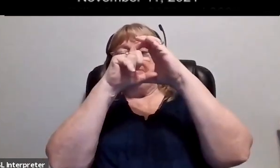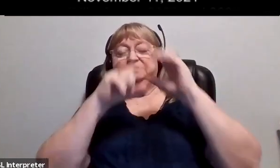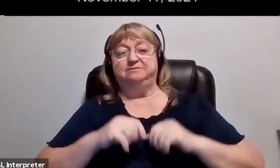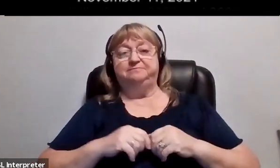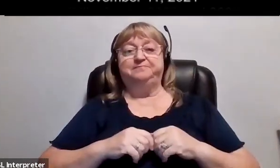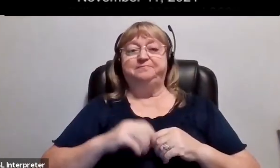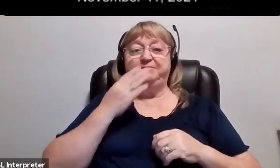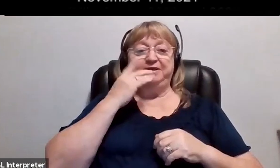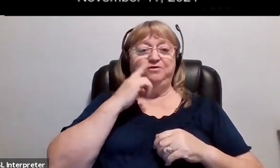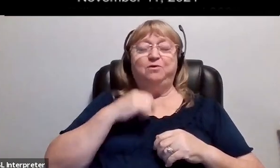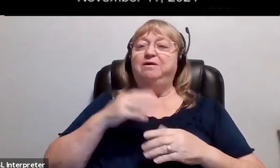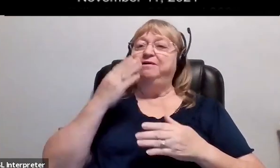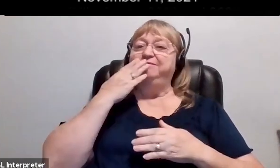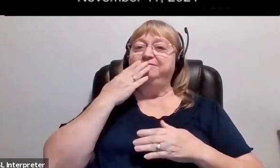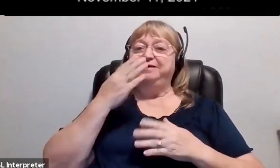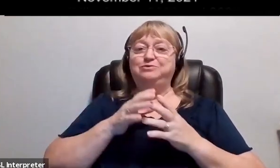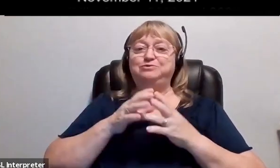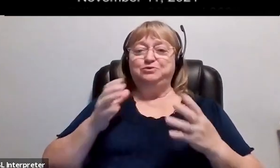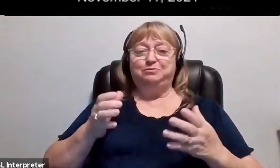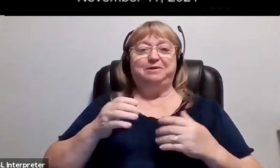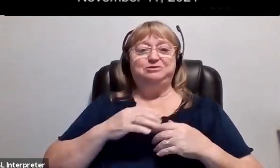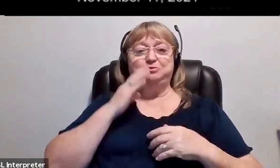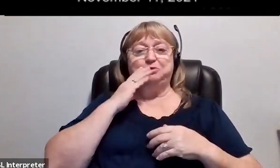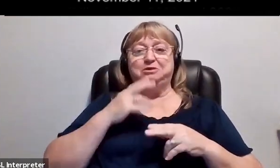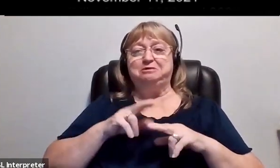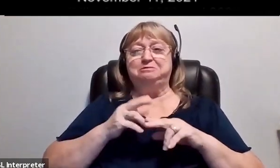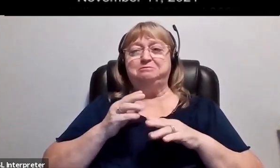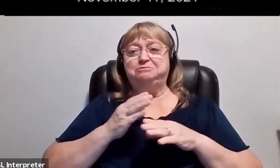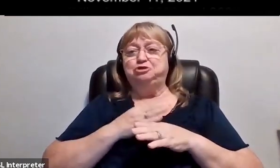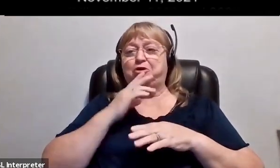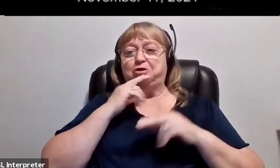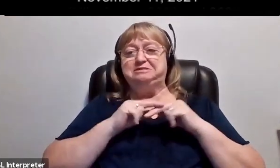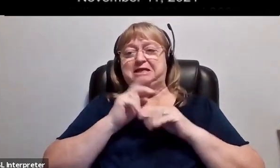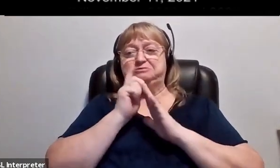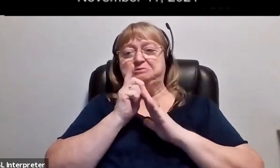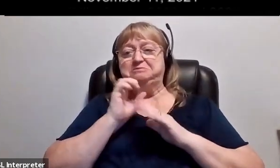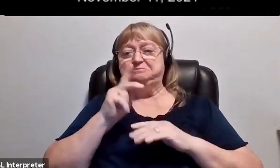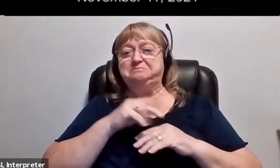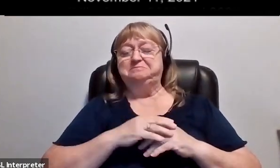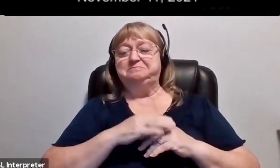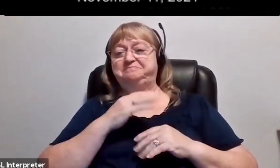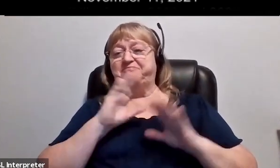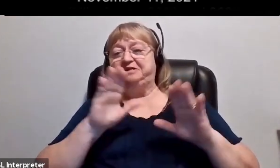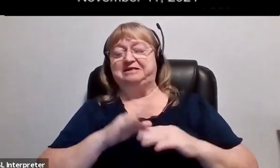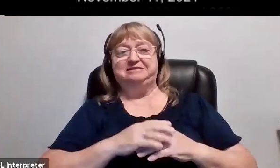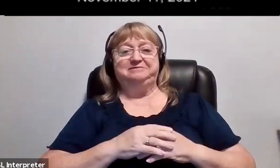Wonderful, thank you. Sòley, I think, is going to share our slides. Just 1 second. Fantastic.